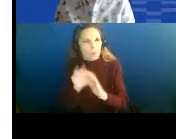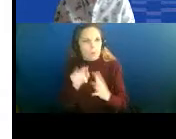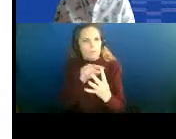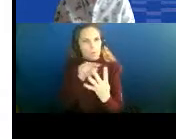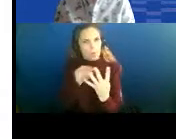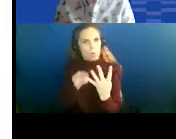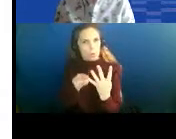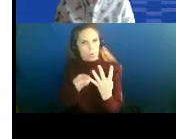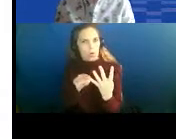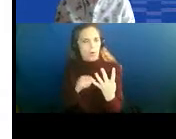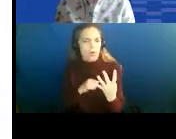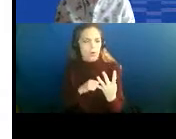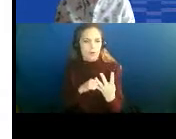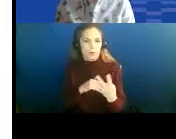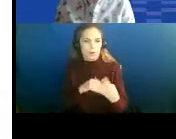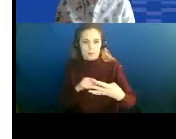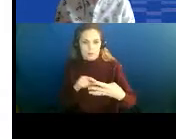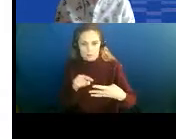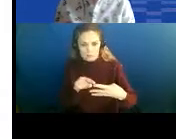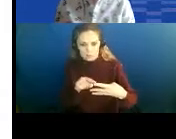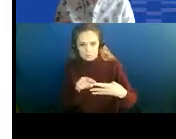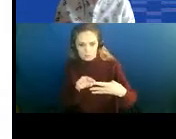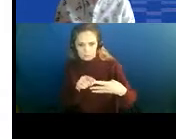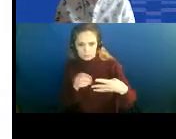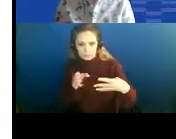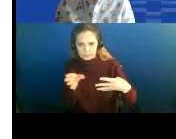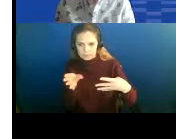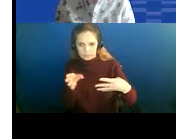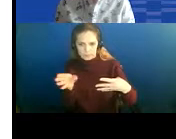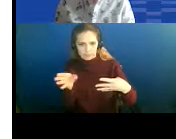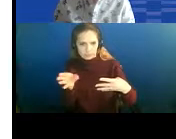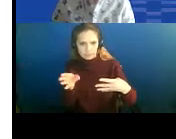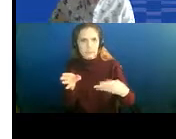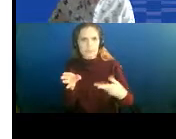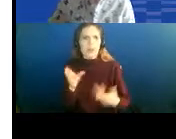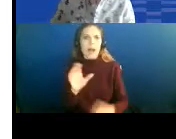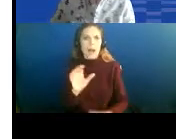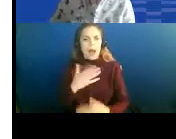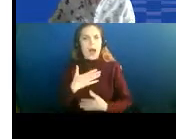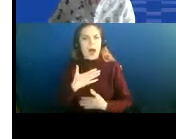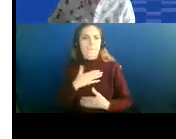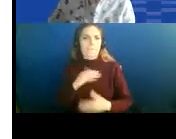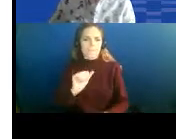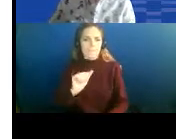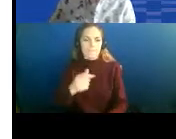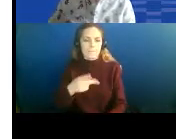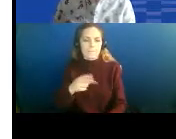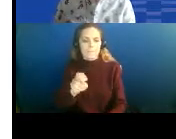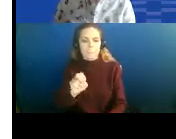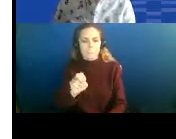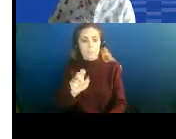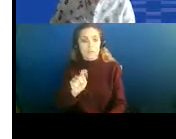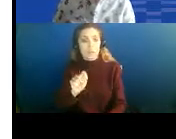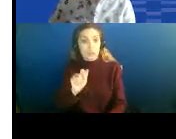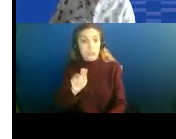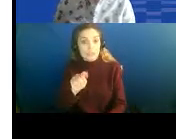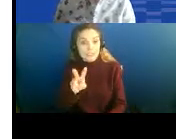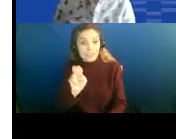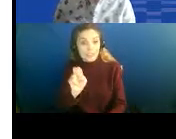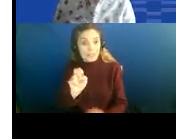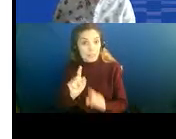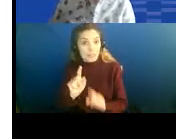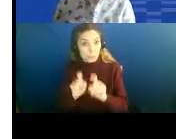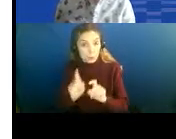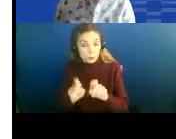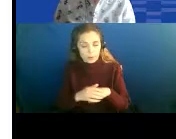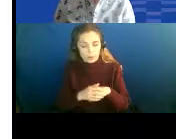the idea of appreciative inquiry. So this is stemming from organizational studies, was initially used